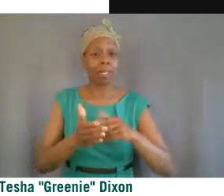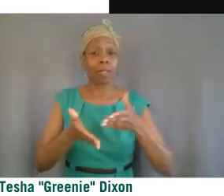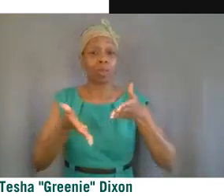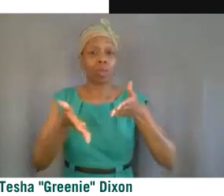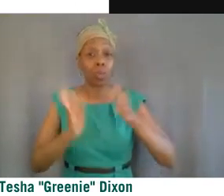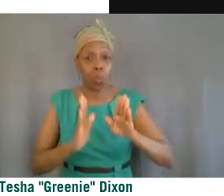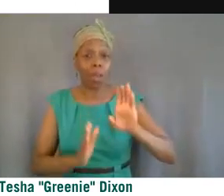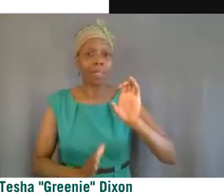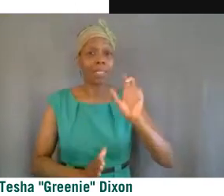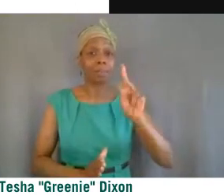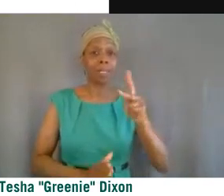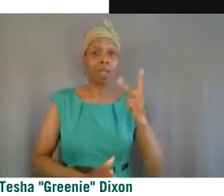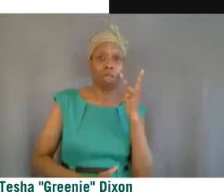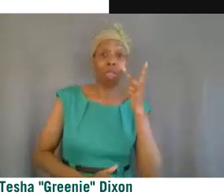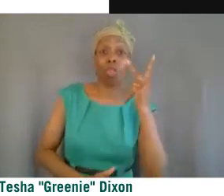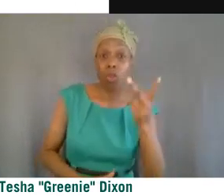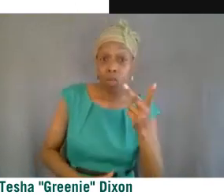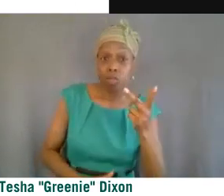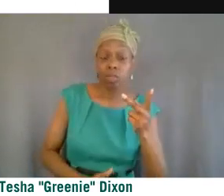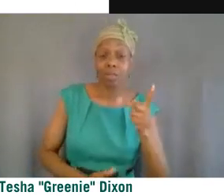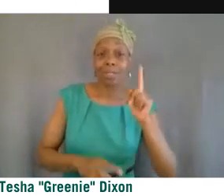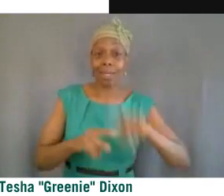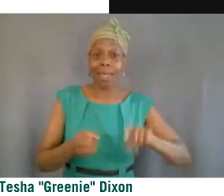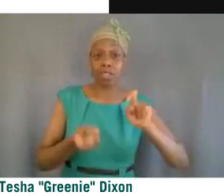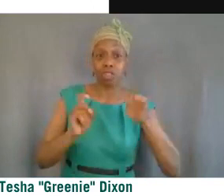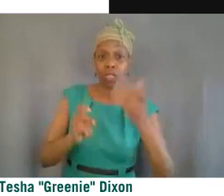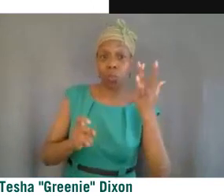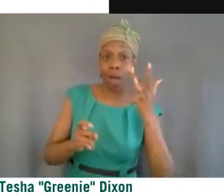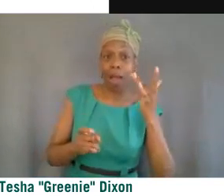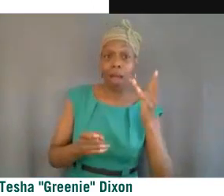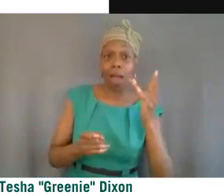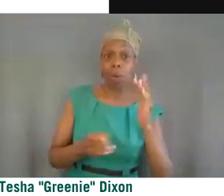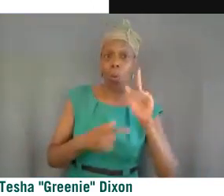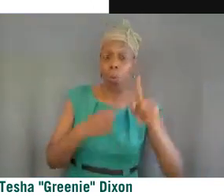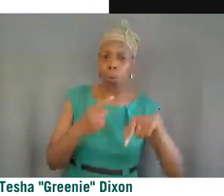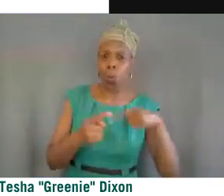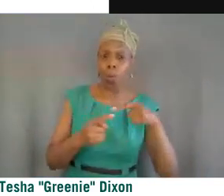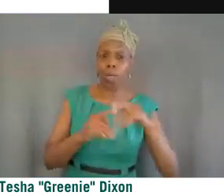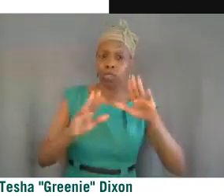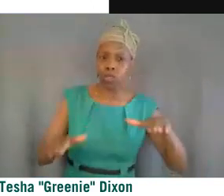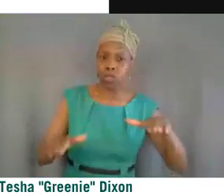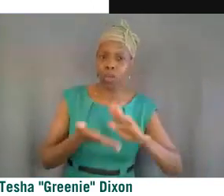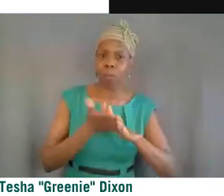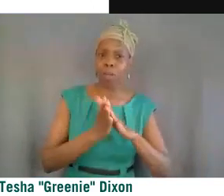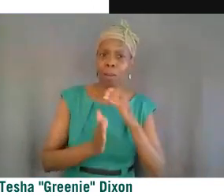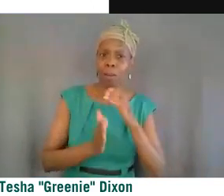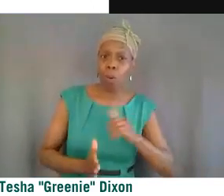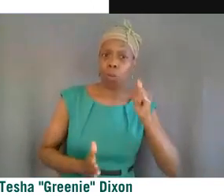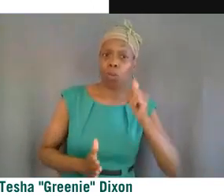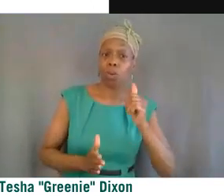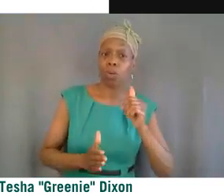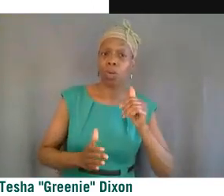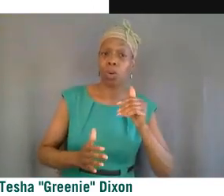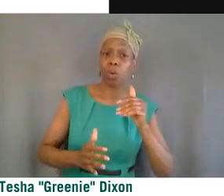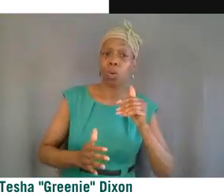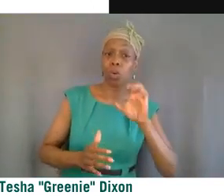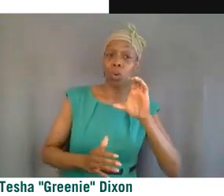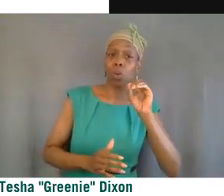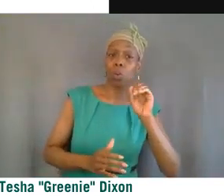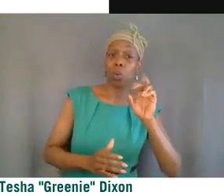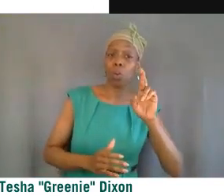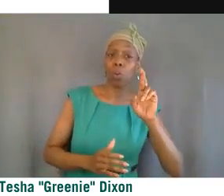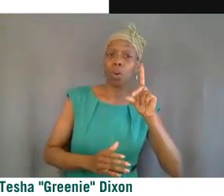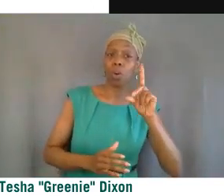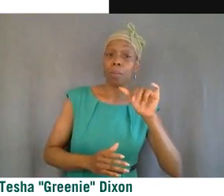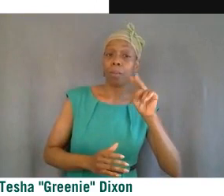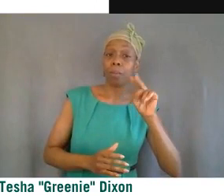doesn't change, because as children get older, coordination, balance, all sorts of things happen. And I'm sure that Dr. Rosenberg will talk